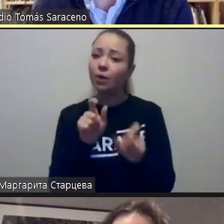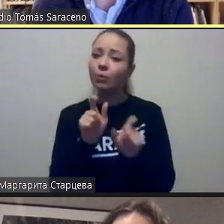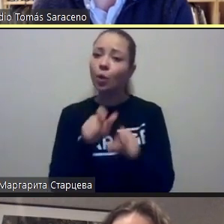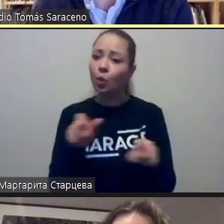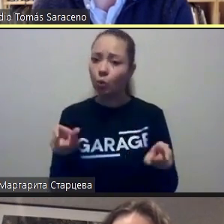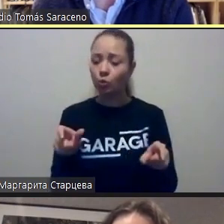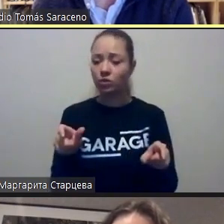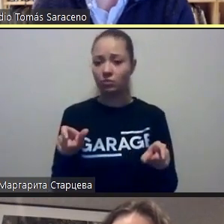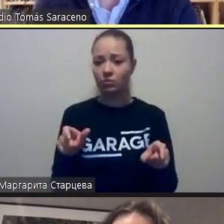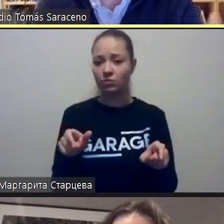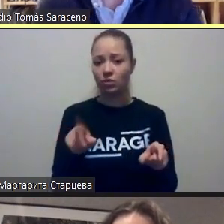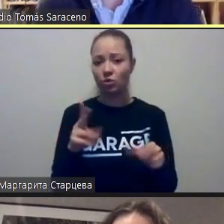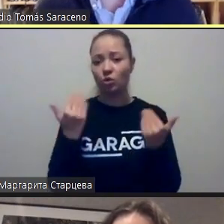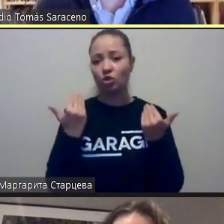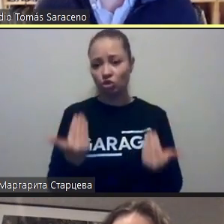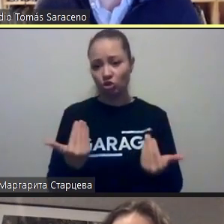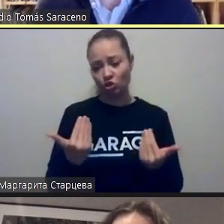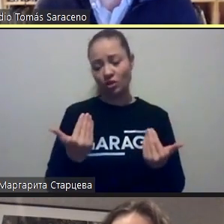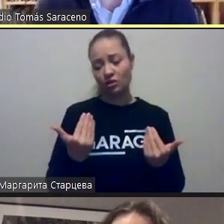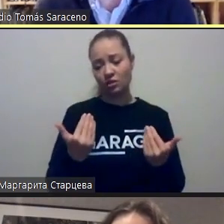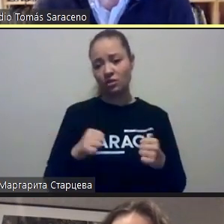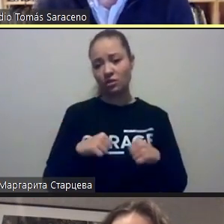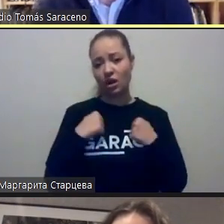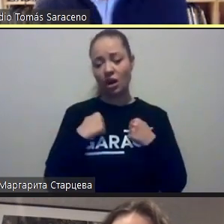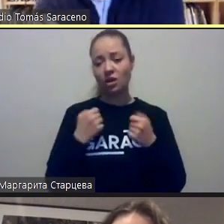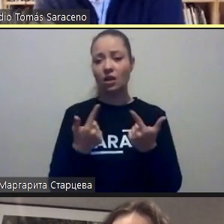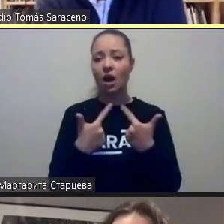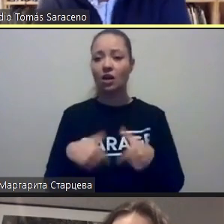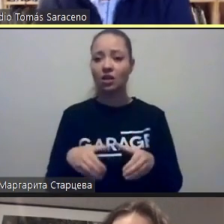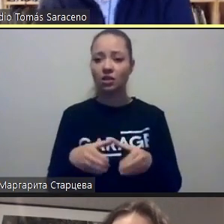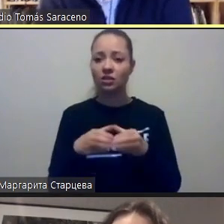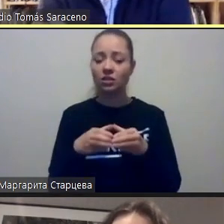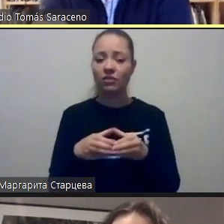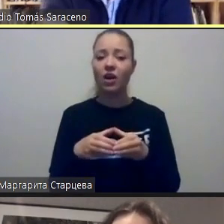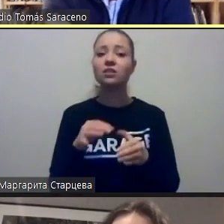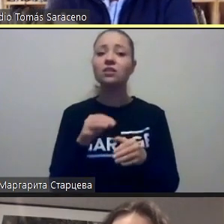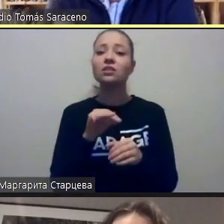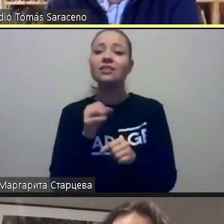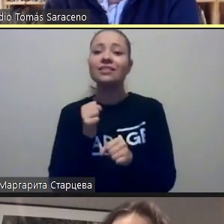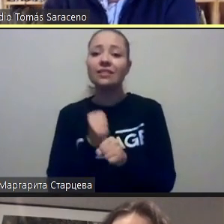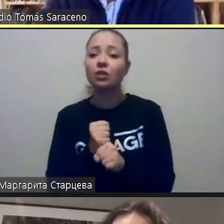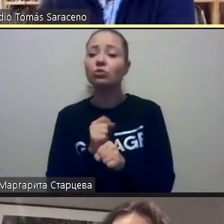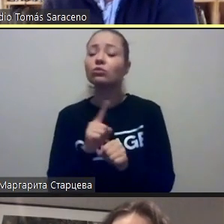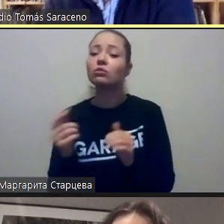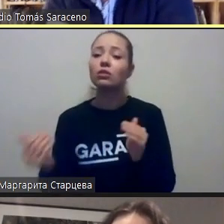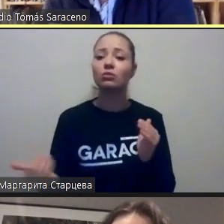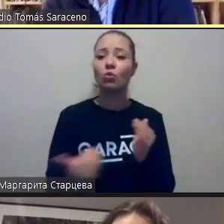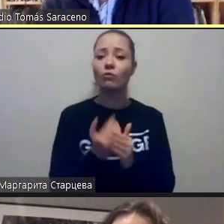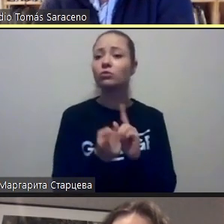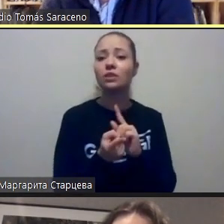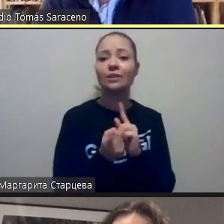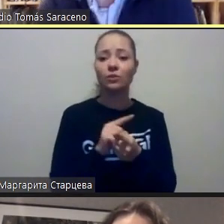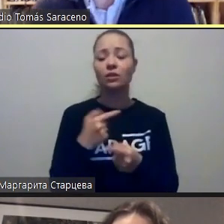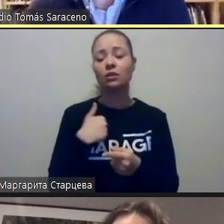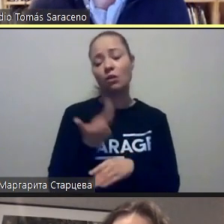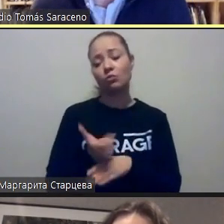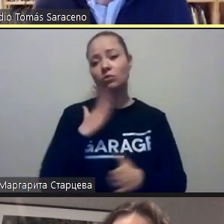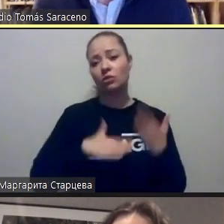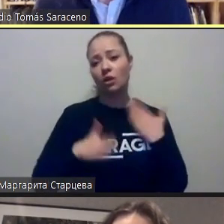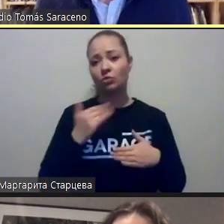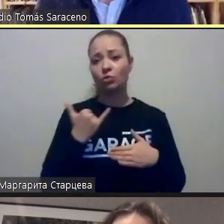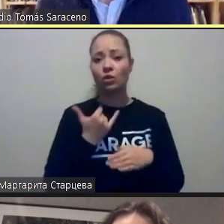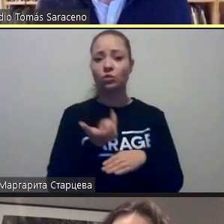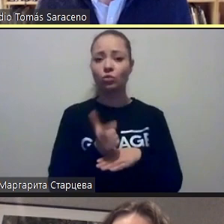with them, right? I mean, in that case, I'm so happy that you know, so many languages and possibility of